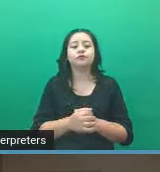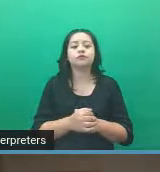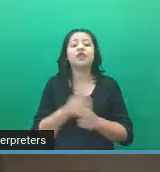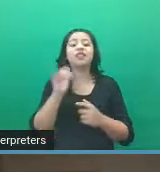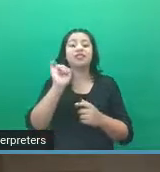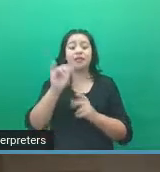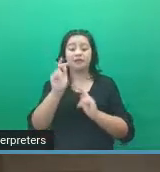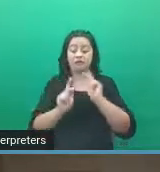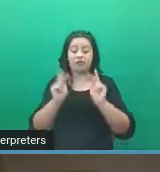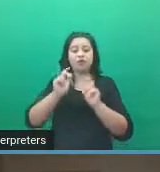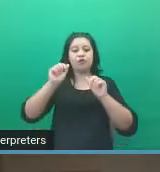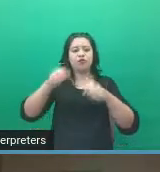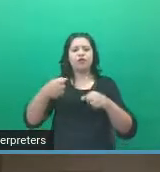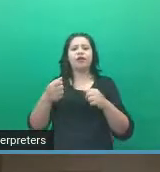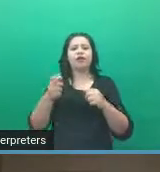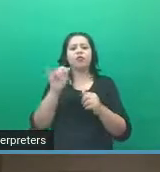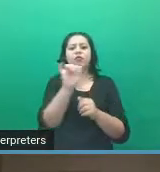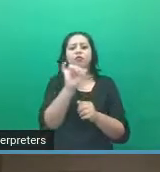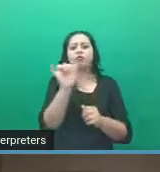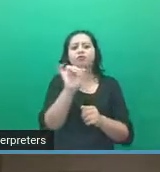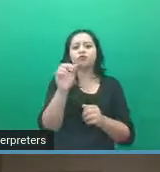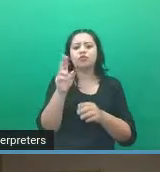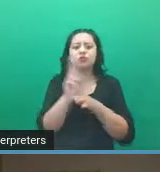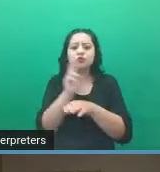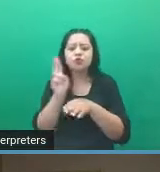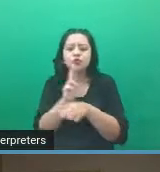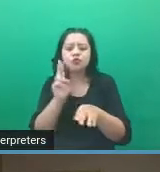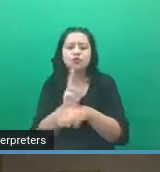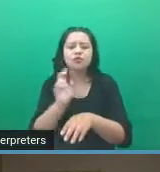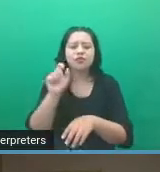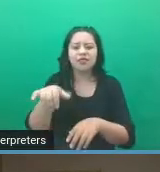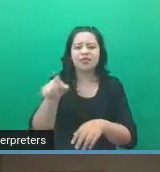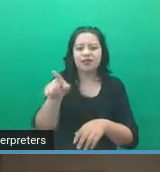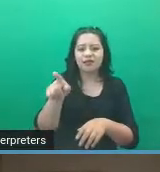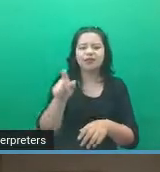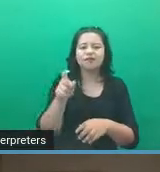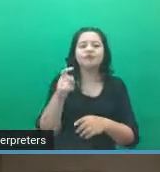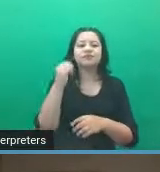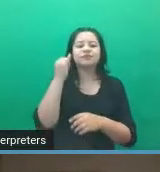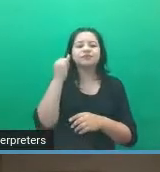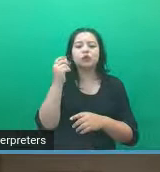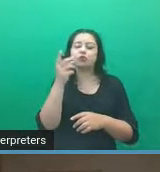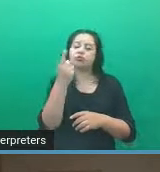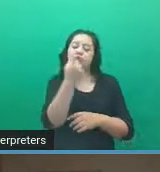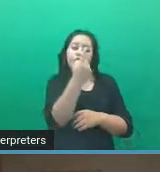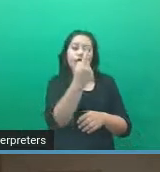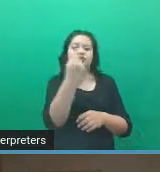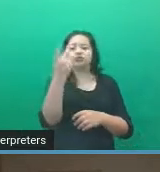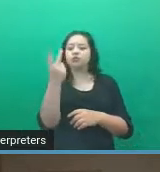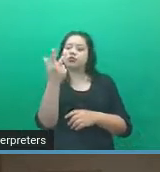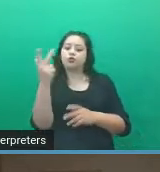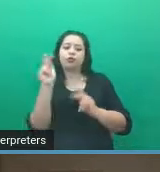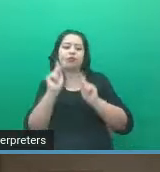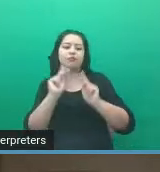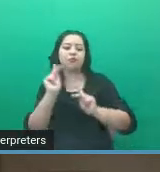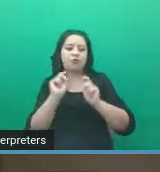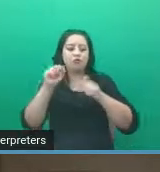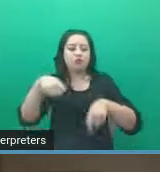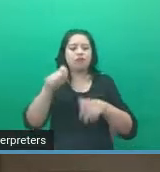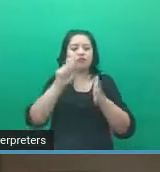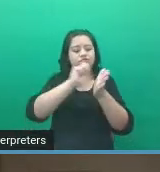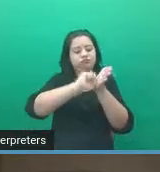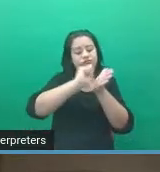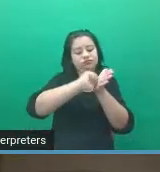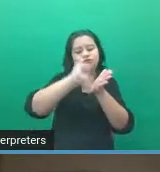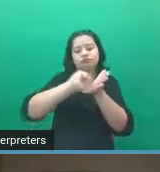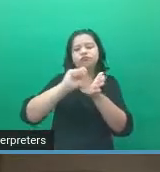features. Cloud apps should allow for easy collaboration. Real time is really a preferred, and comments by users. Desktop apps